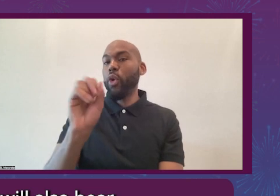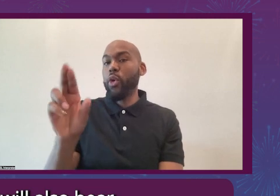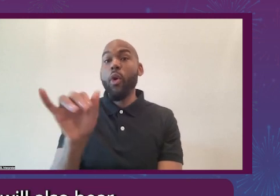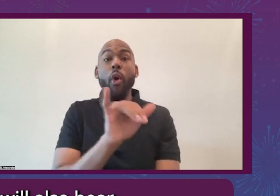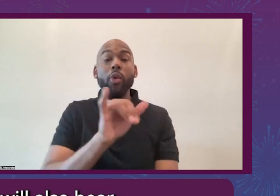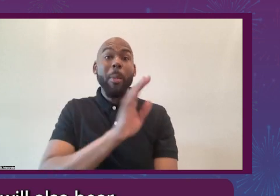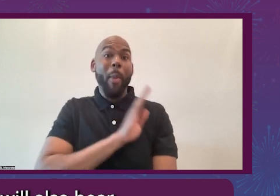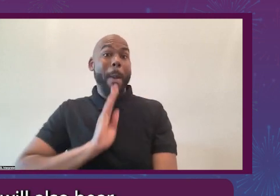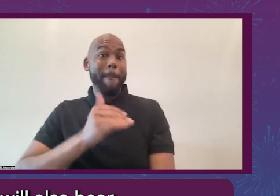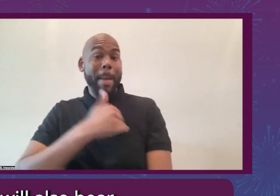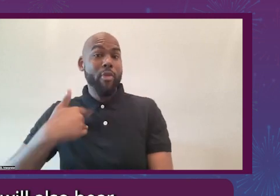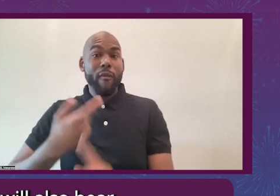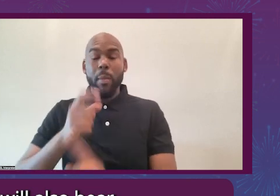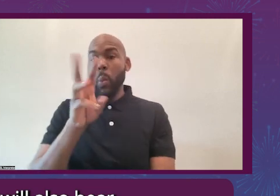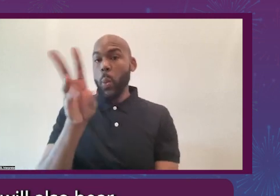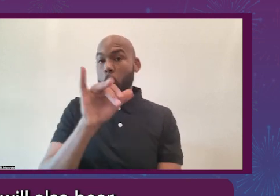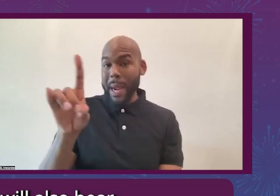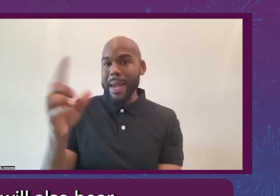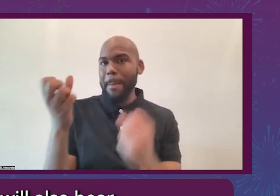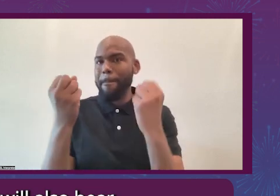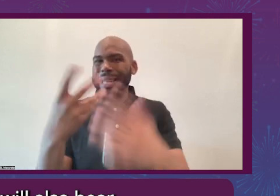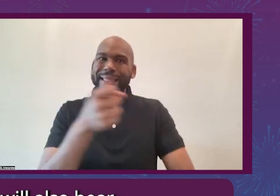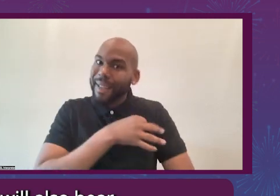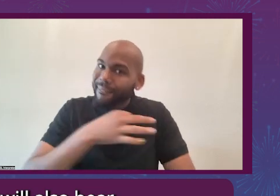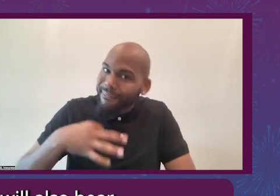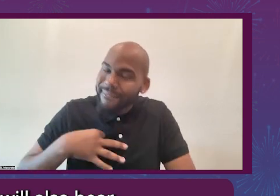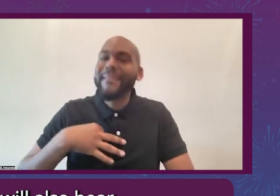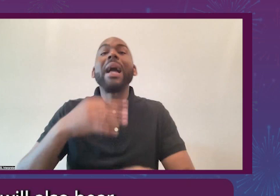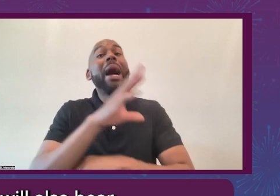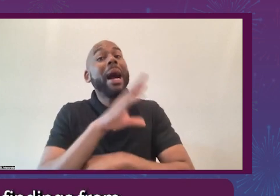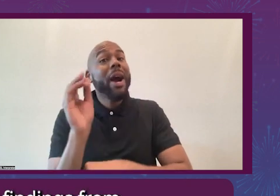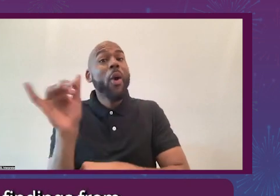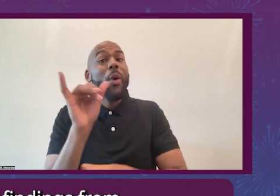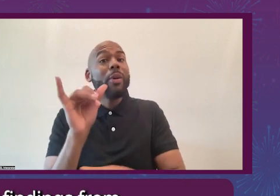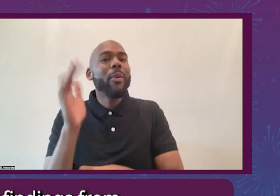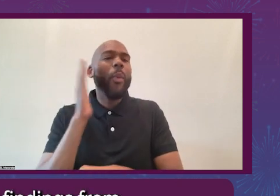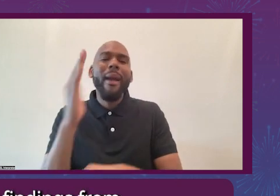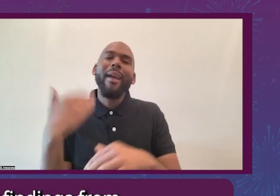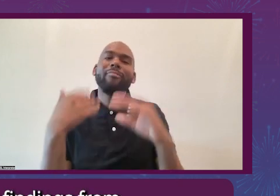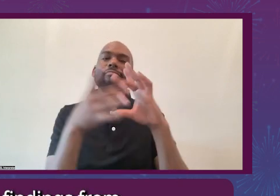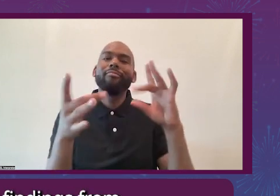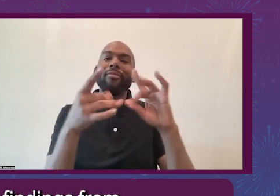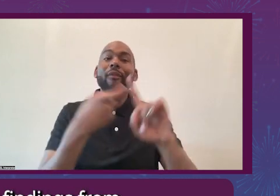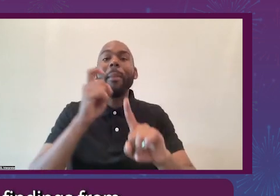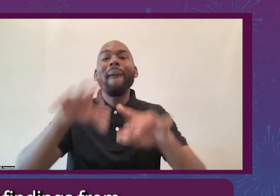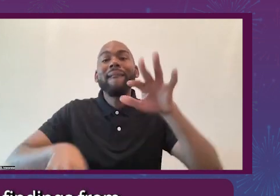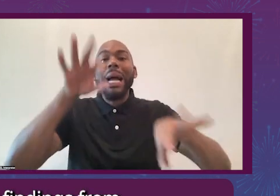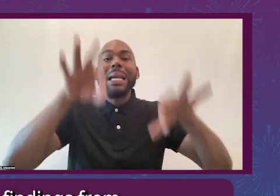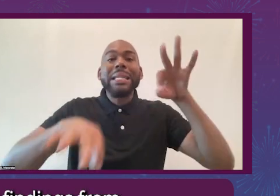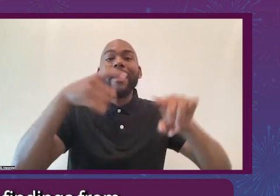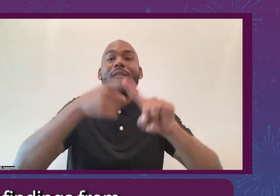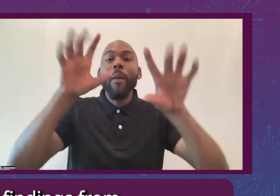hear from WID board members, many of our staff, and we'll hear highlights of our findings